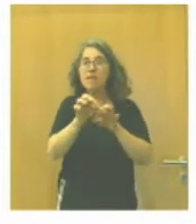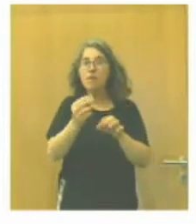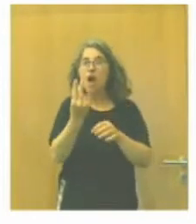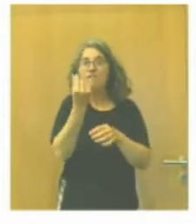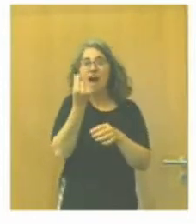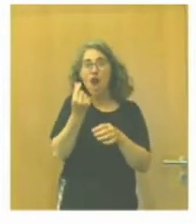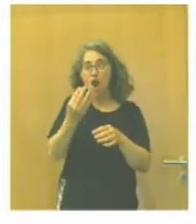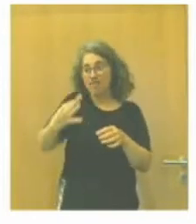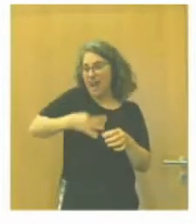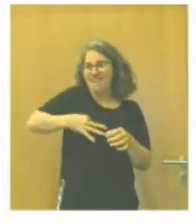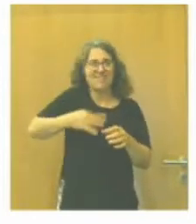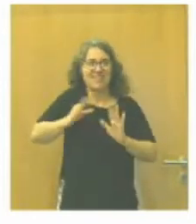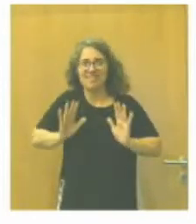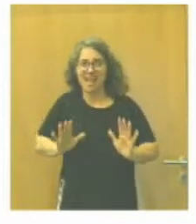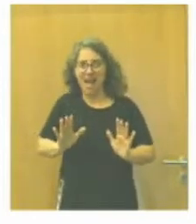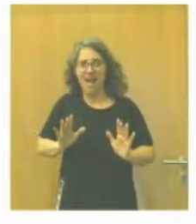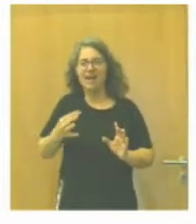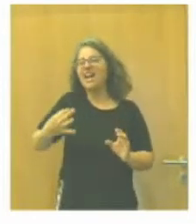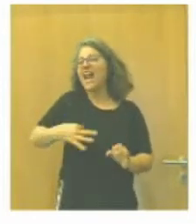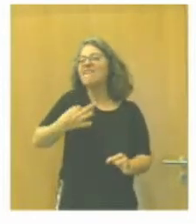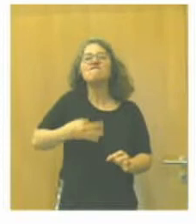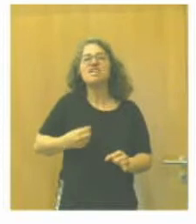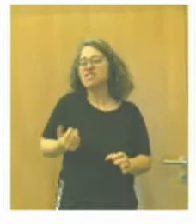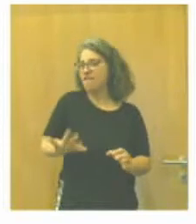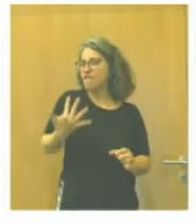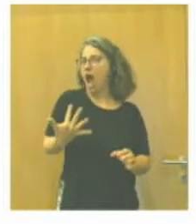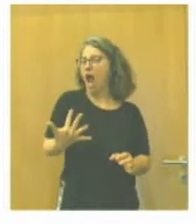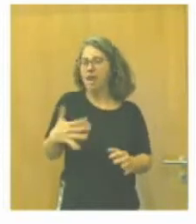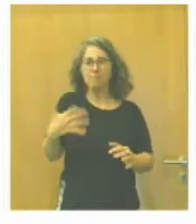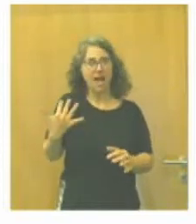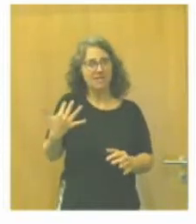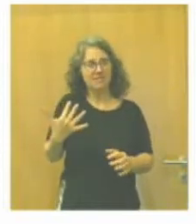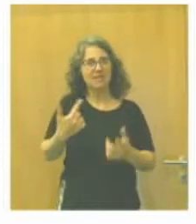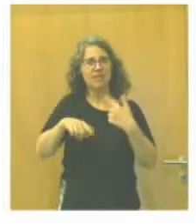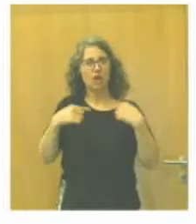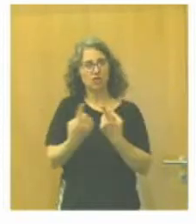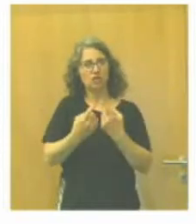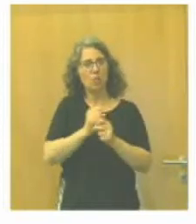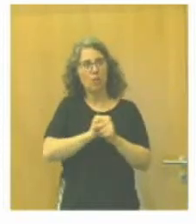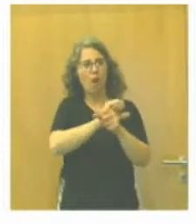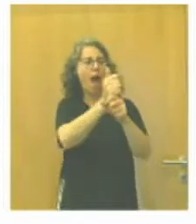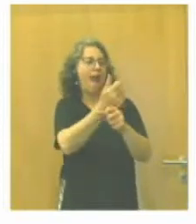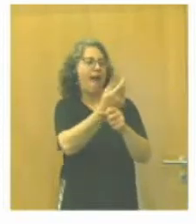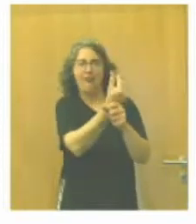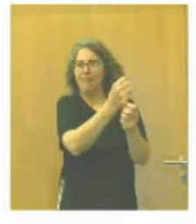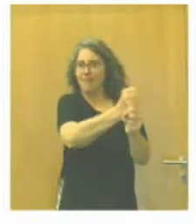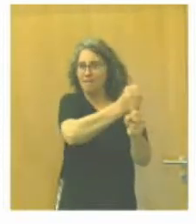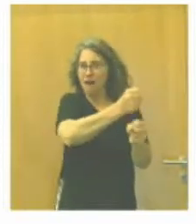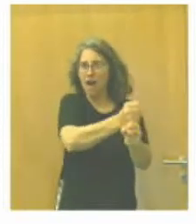So, life is worth more than what we earn working, and that has an intrinsic value, and